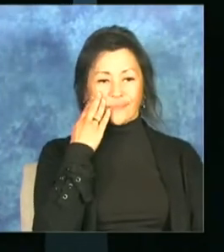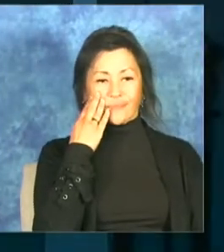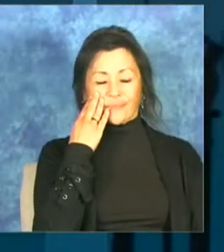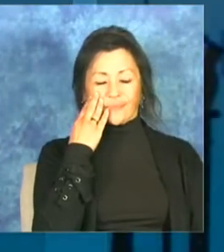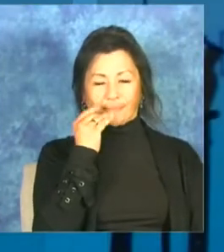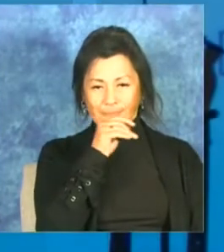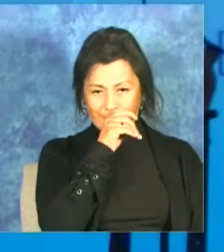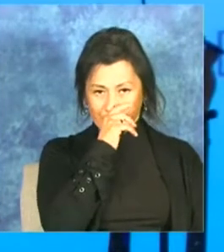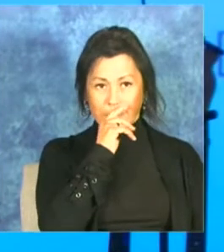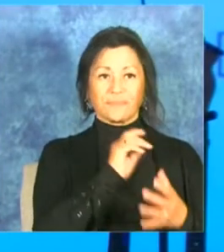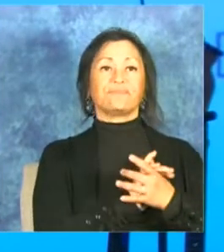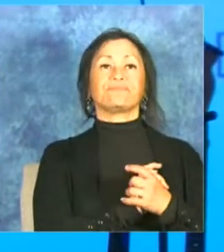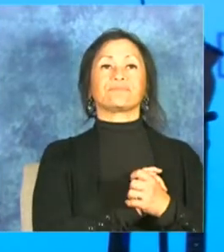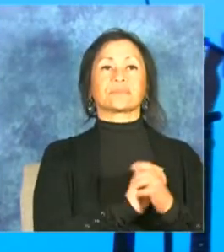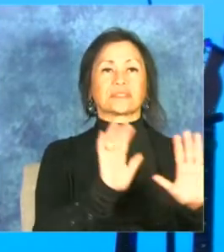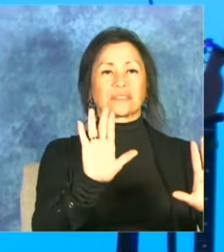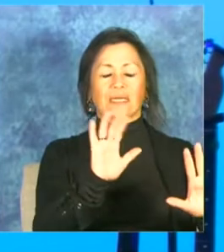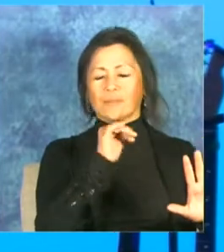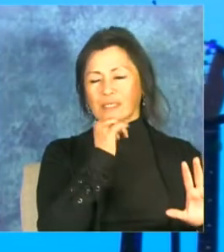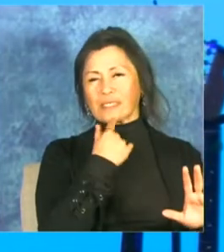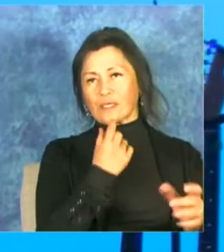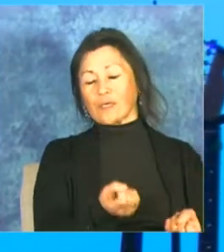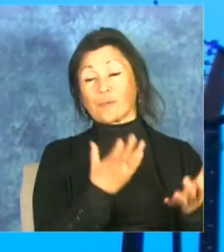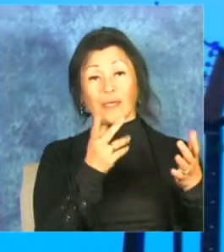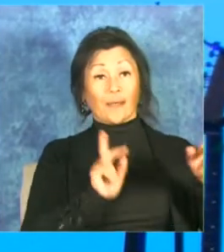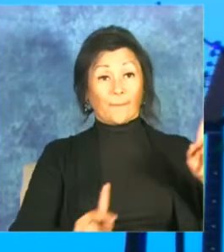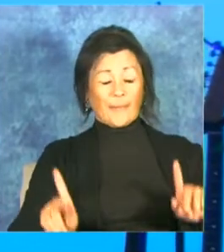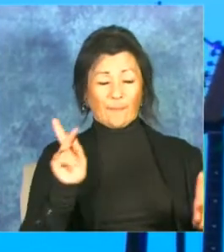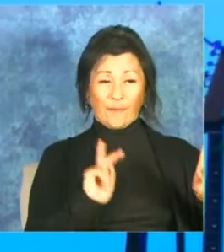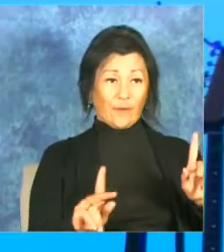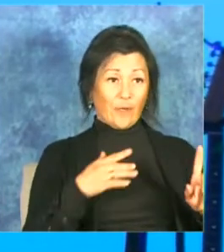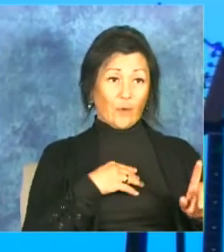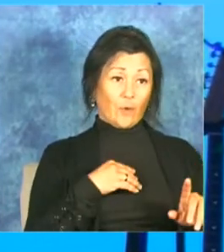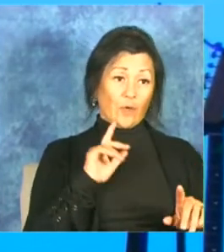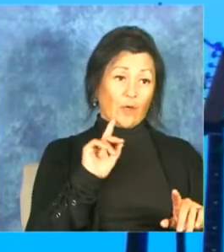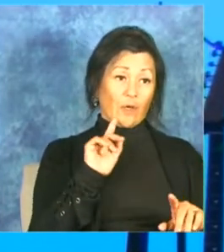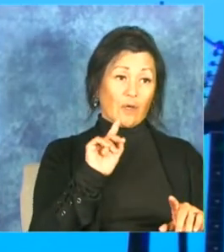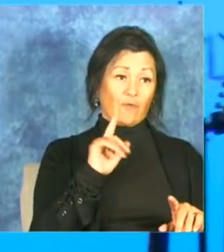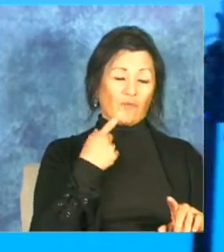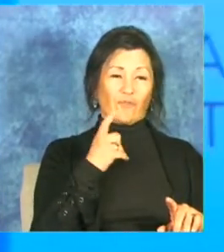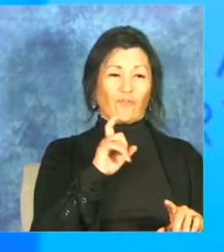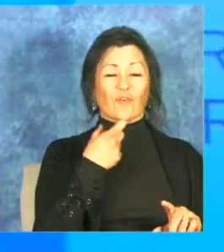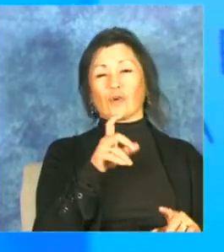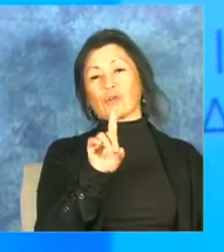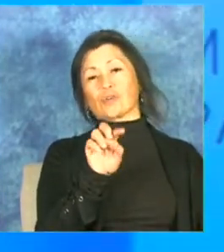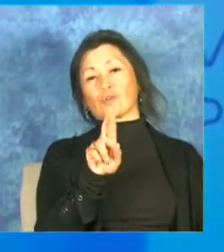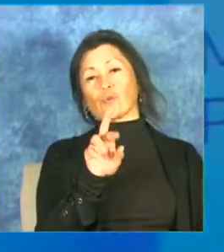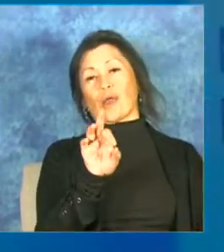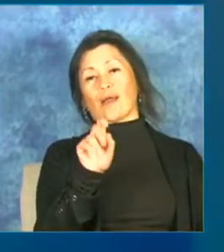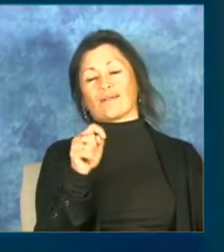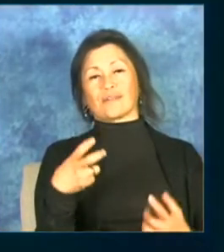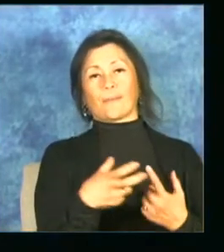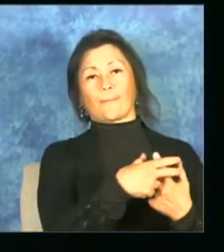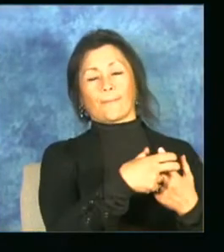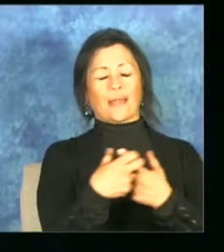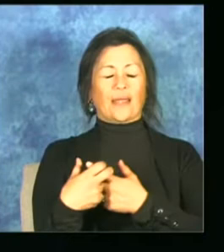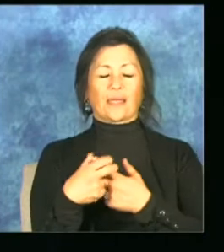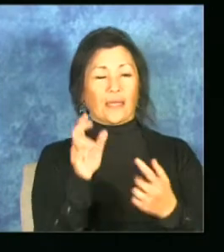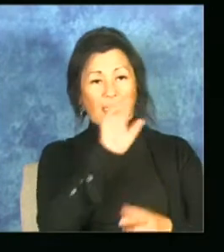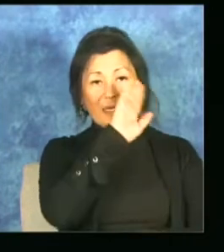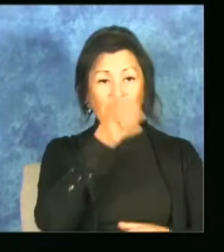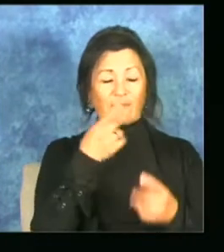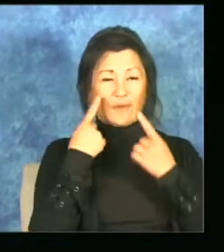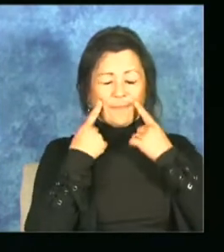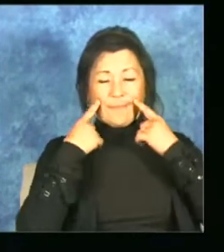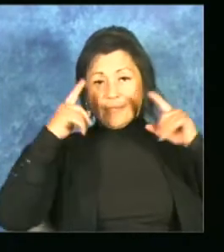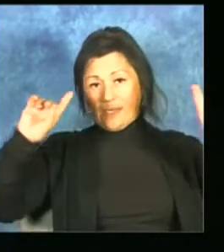of, I won't tell you the numbers, but of people who were first-round draft picks in Major League Baseball who never made